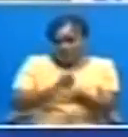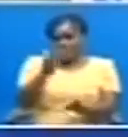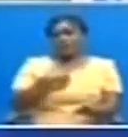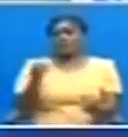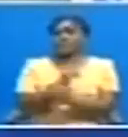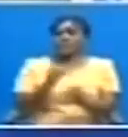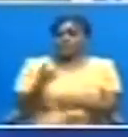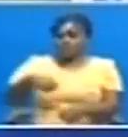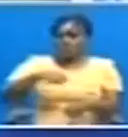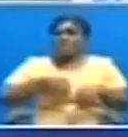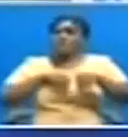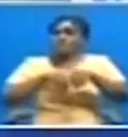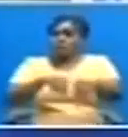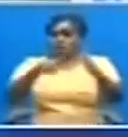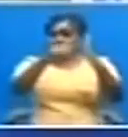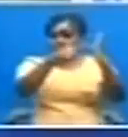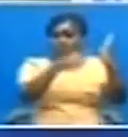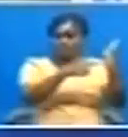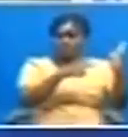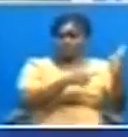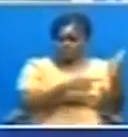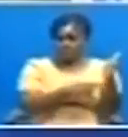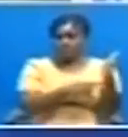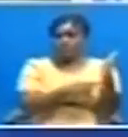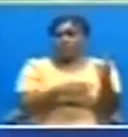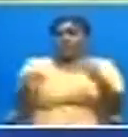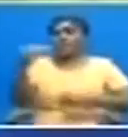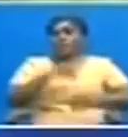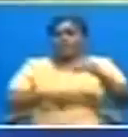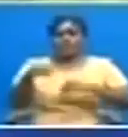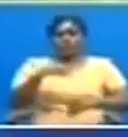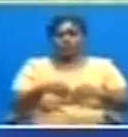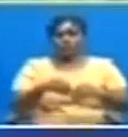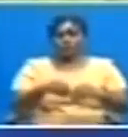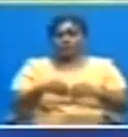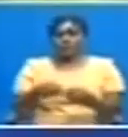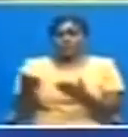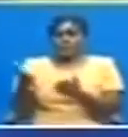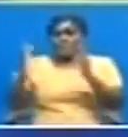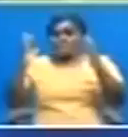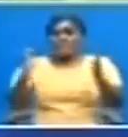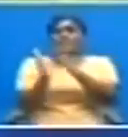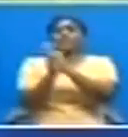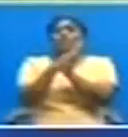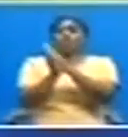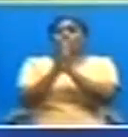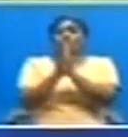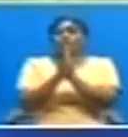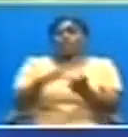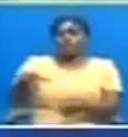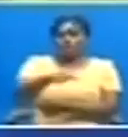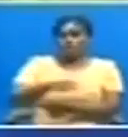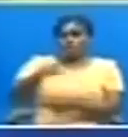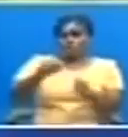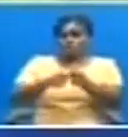kidogo. Sisi tunafuata kanuni na taratibu kuendesha uchaguzi. This has been the big story in local dailies here in